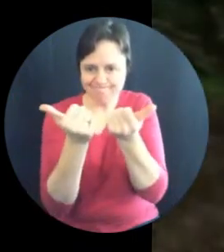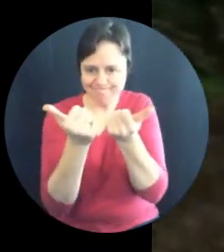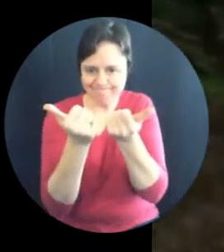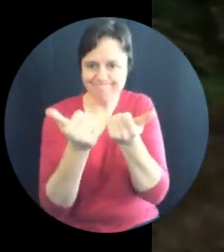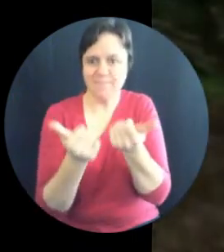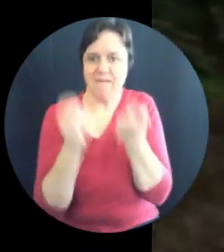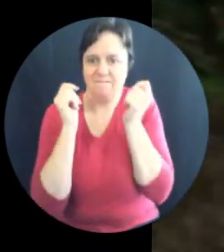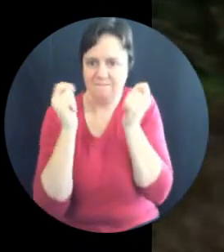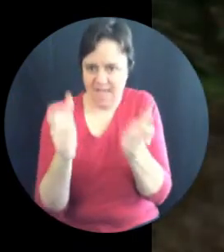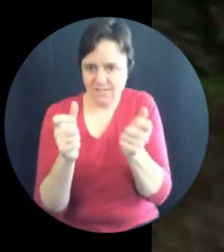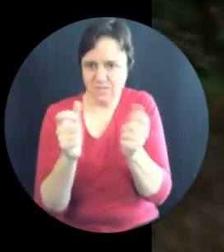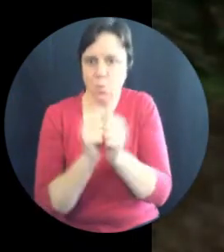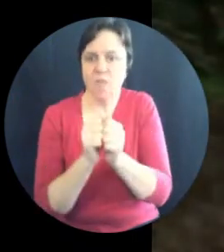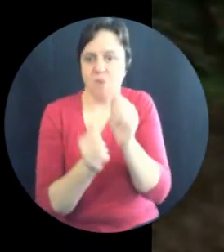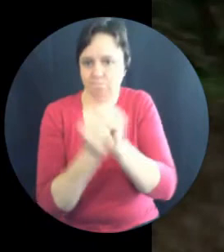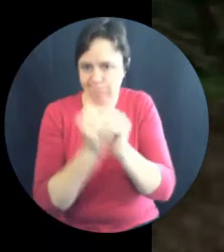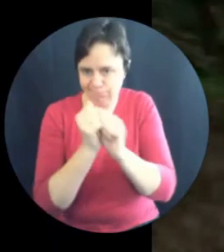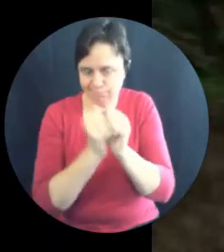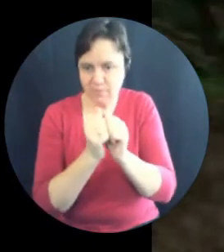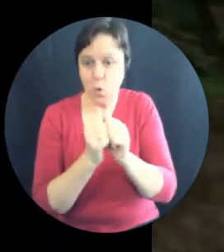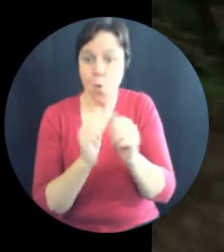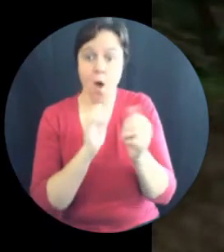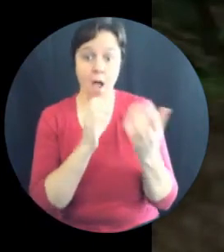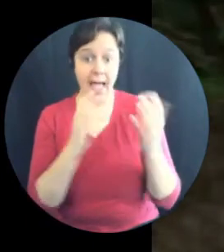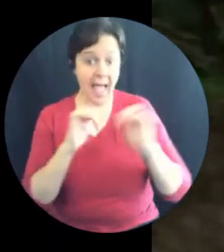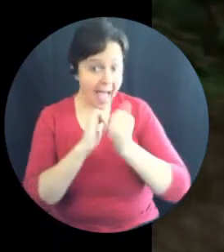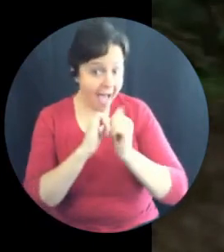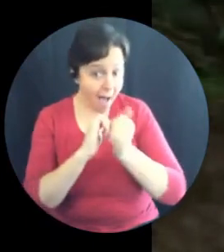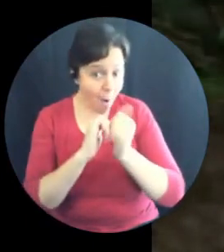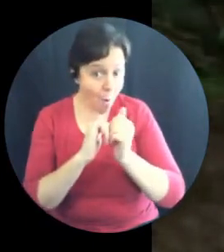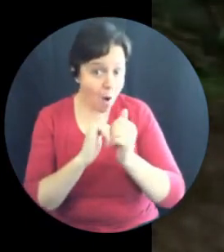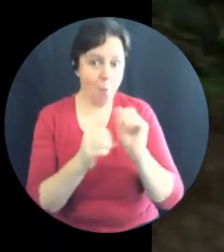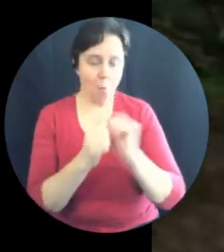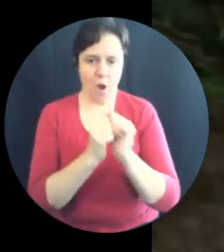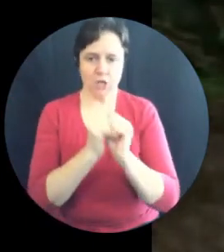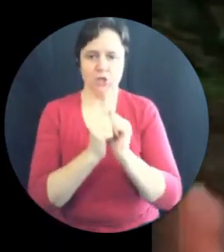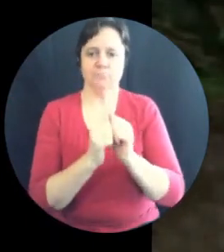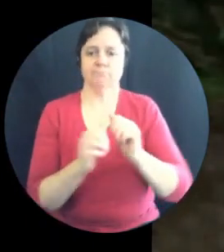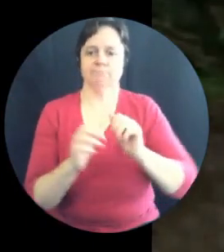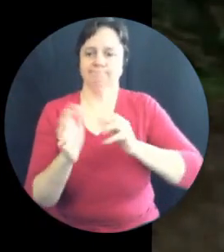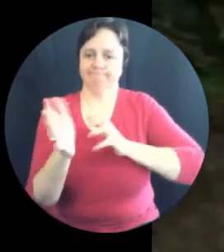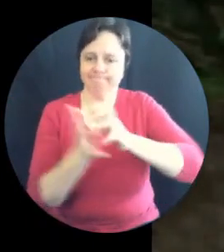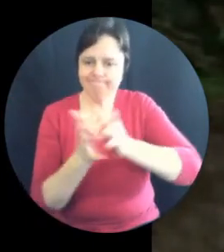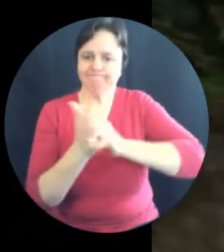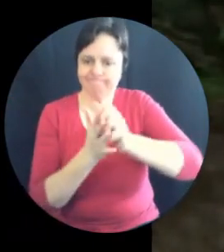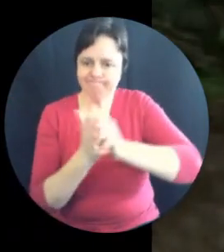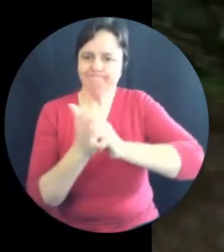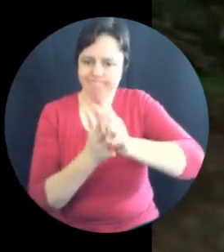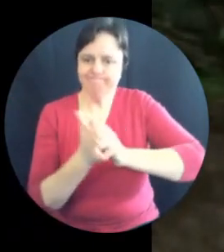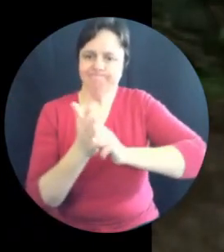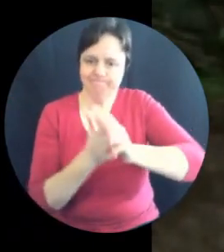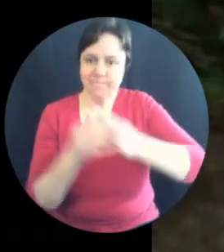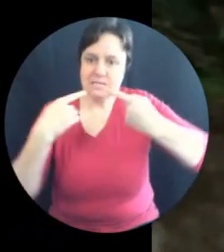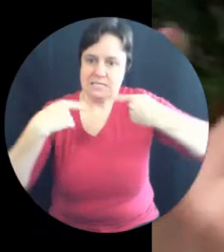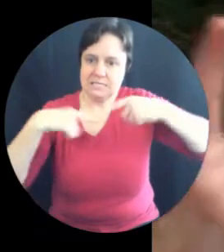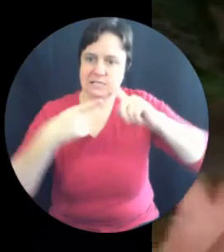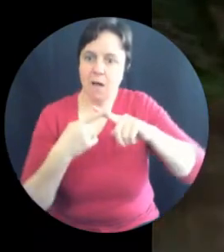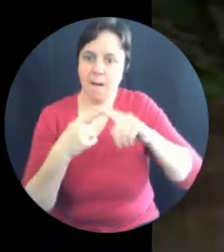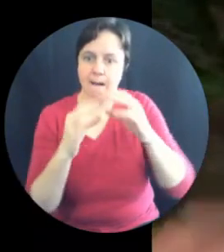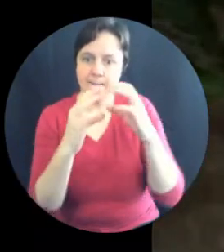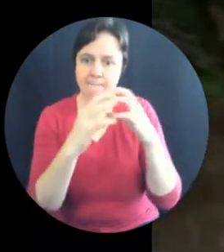wash till there's bubbles, and then rinse it down. If nothing like that's available, then use the alcohol-based sanitizer.